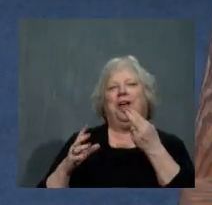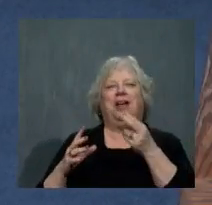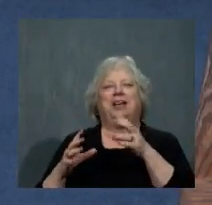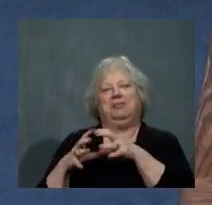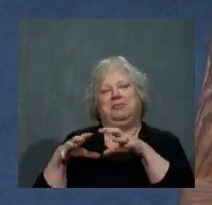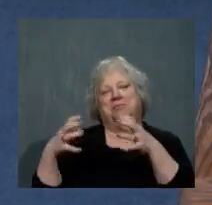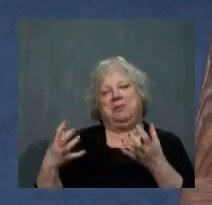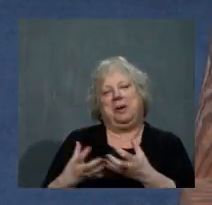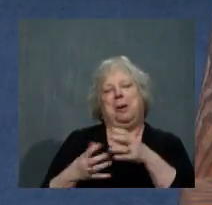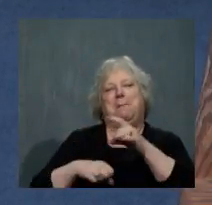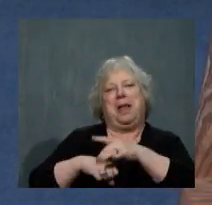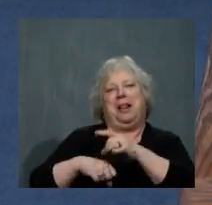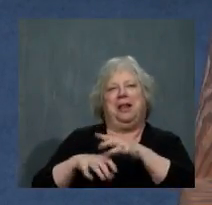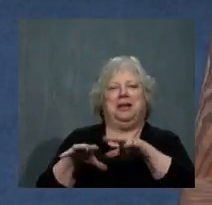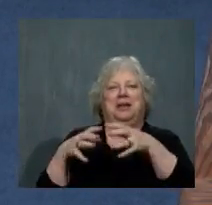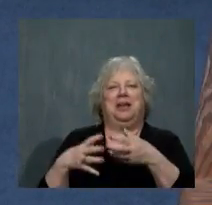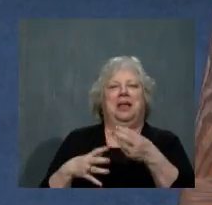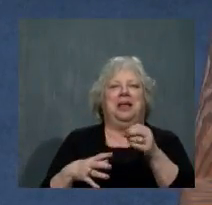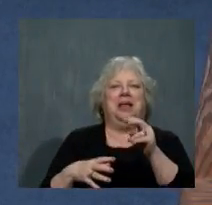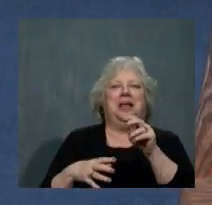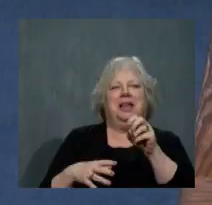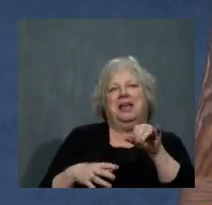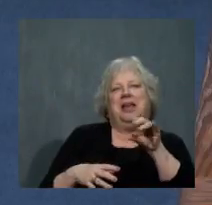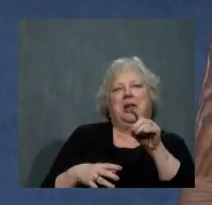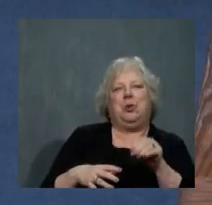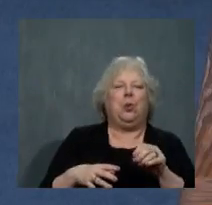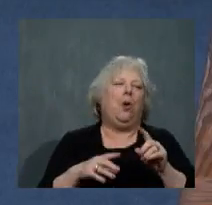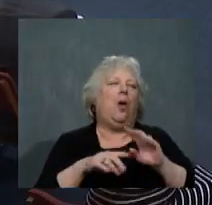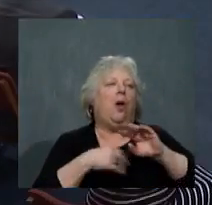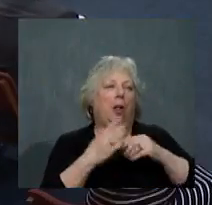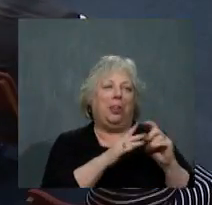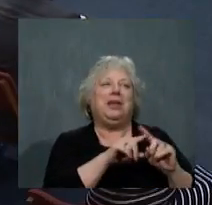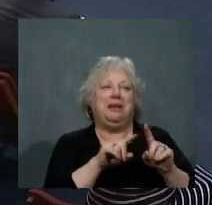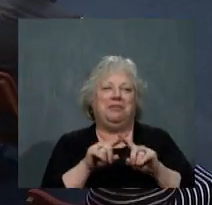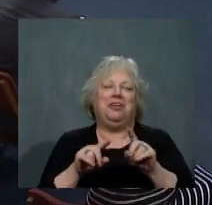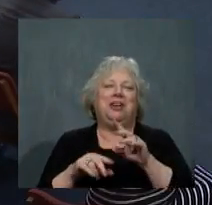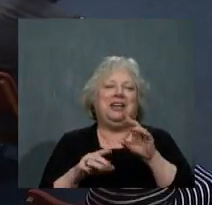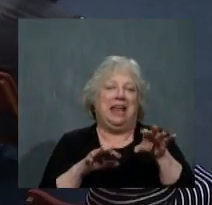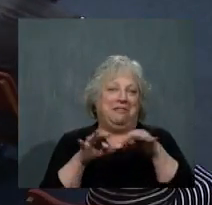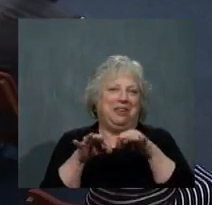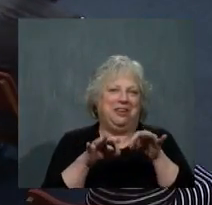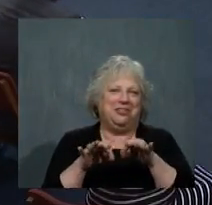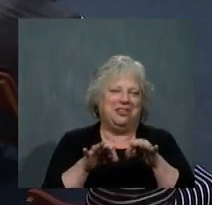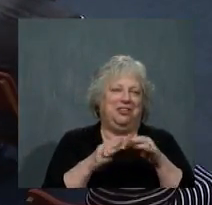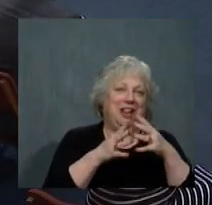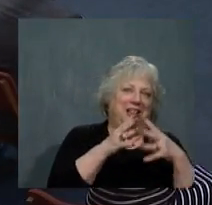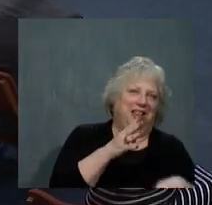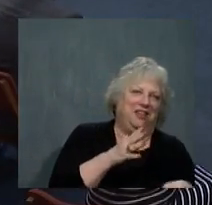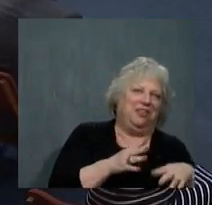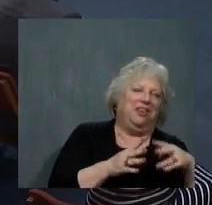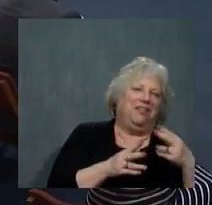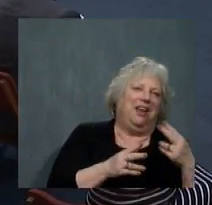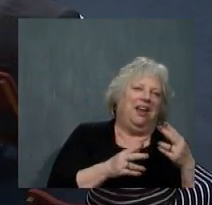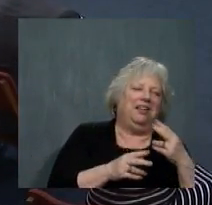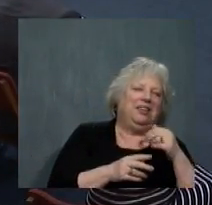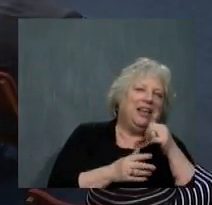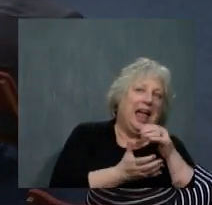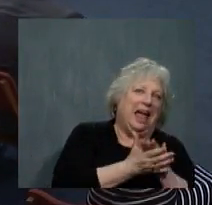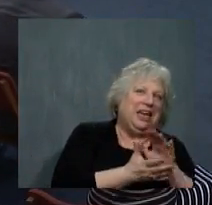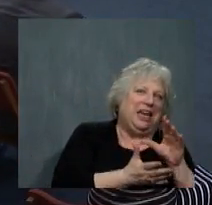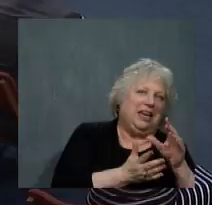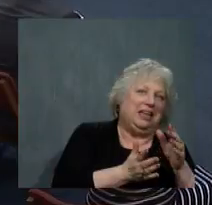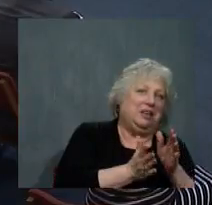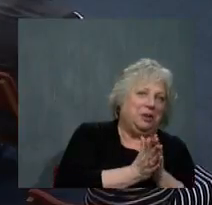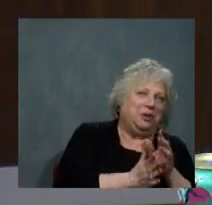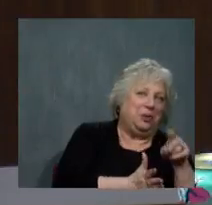pull it from the vine if you say the honeydew season is here. All a definition. Yes. Thank you. Director Hendricks would like to make a comment,